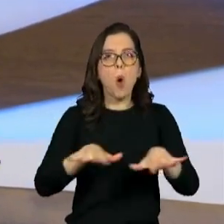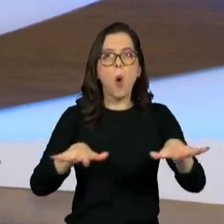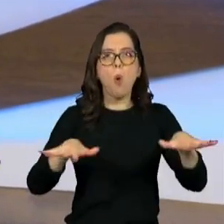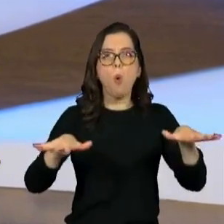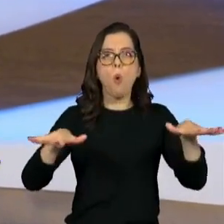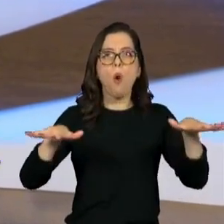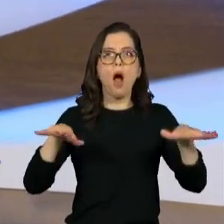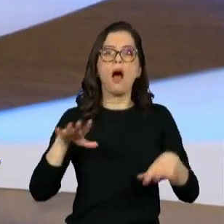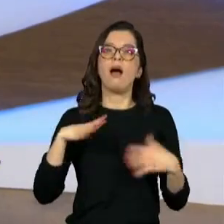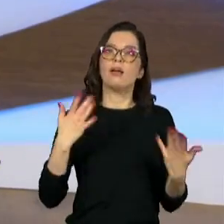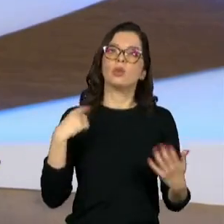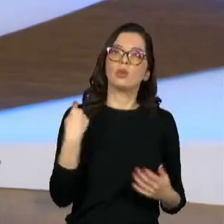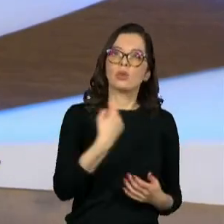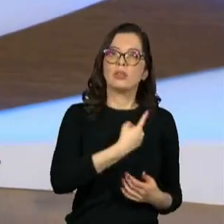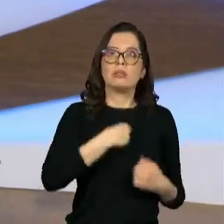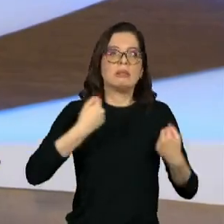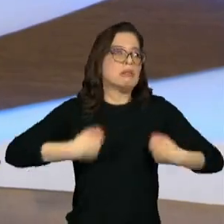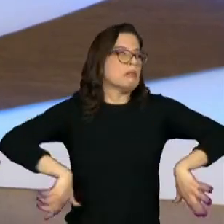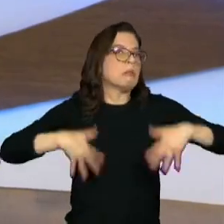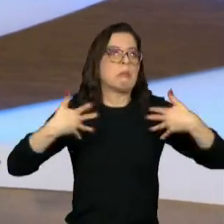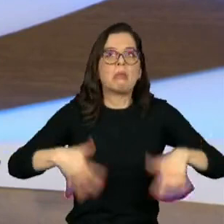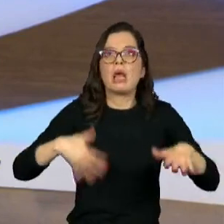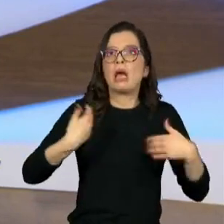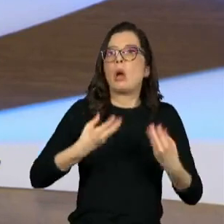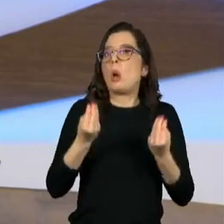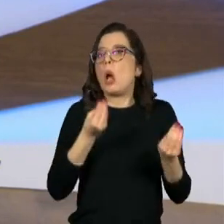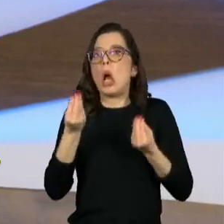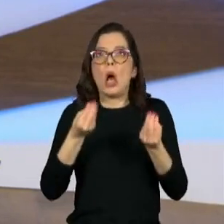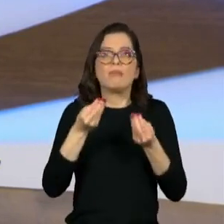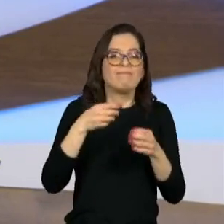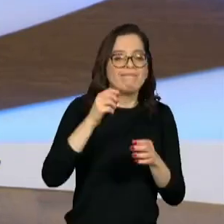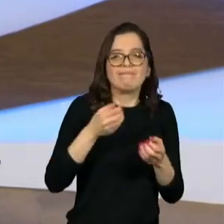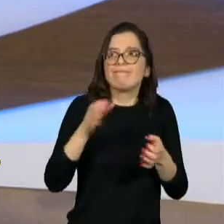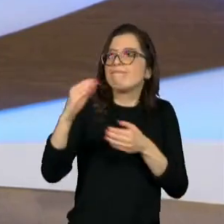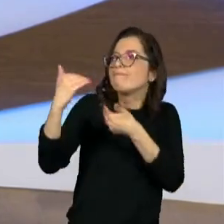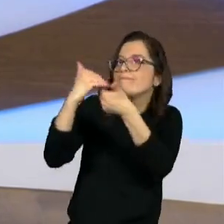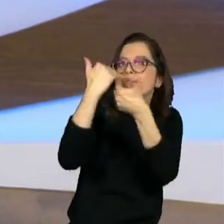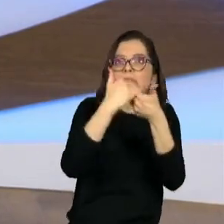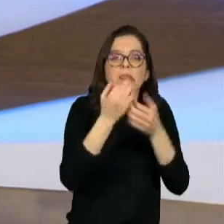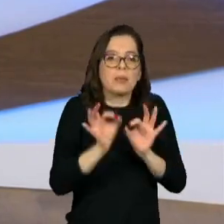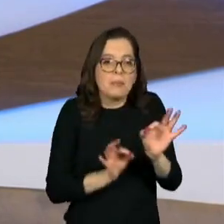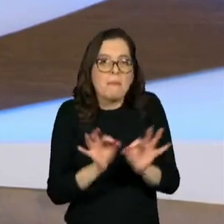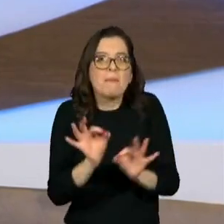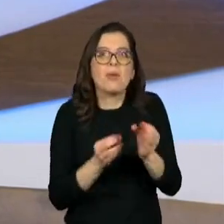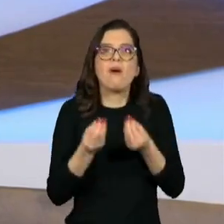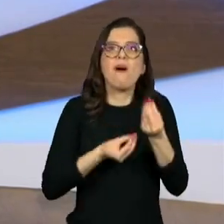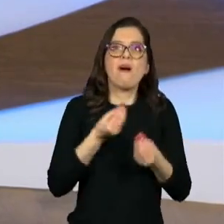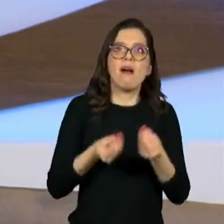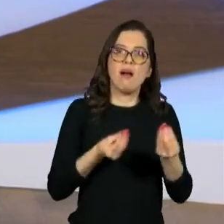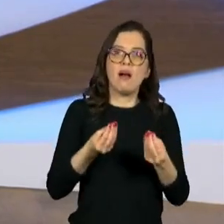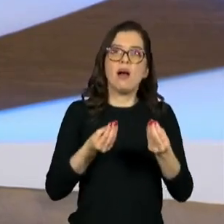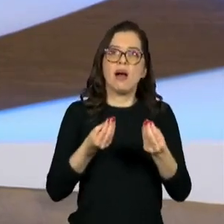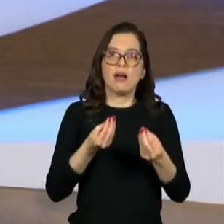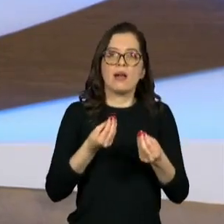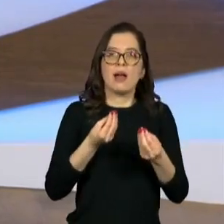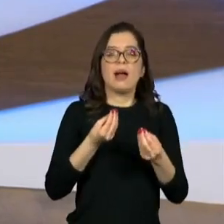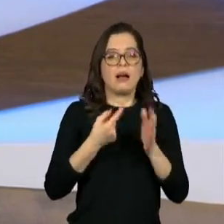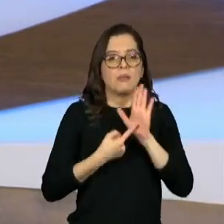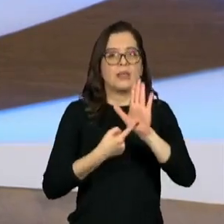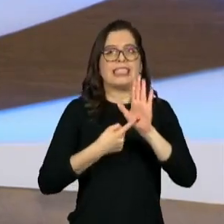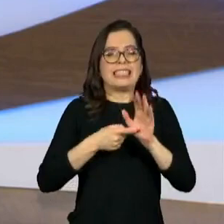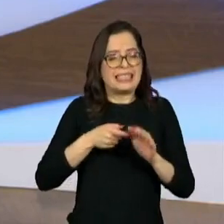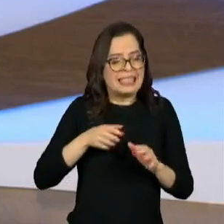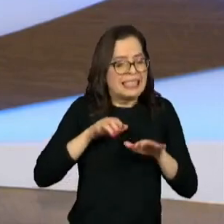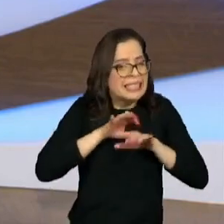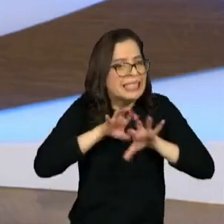And we desperately needed the advice of public health officials, and yet now expertise had